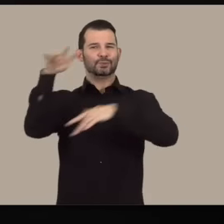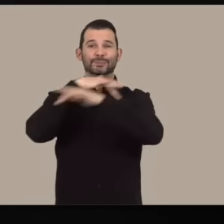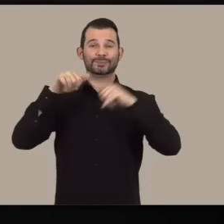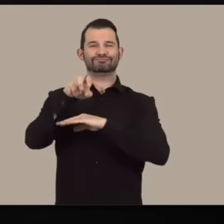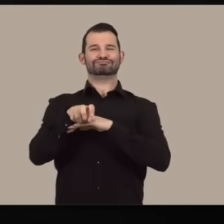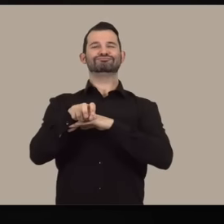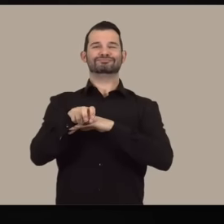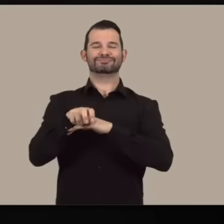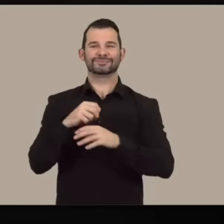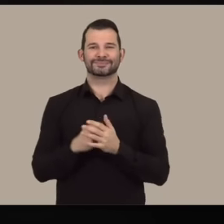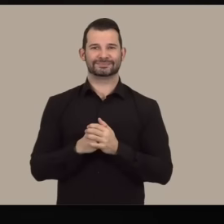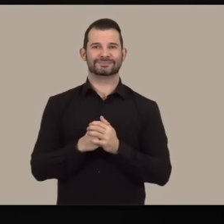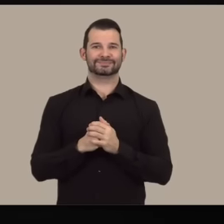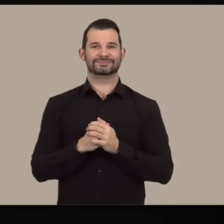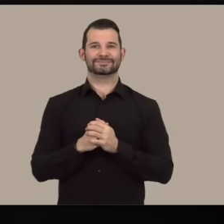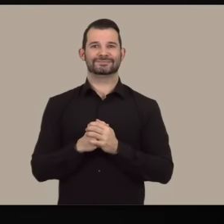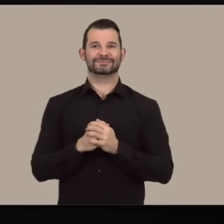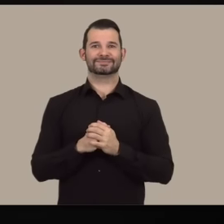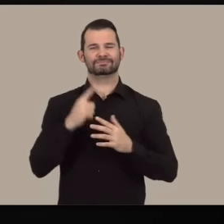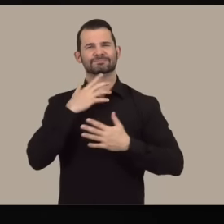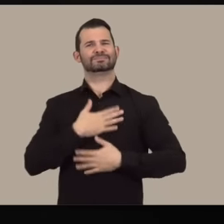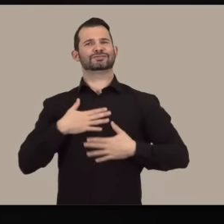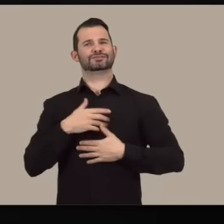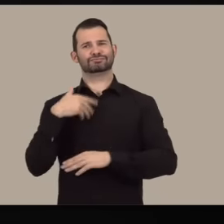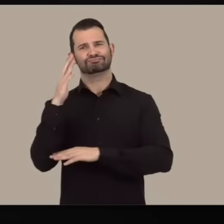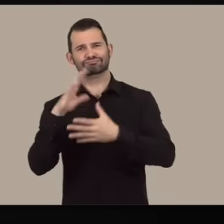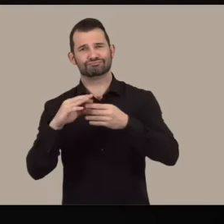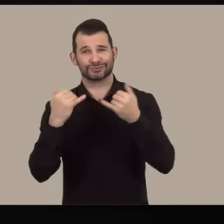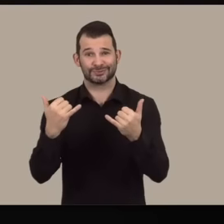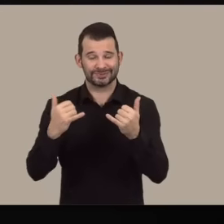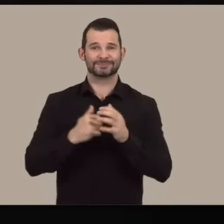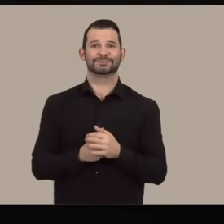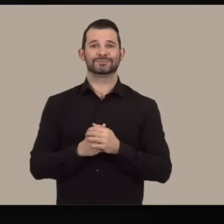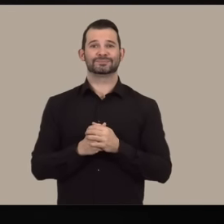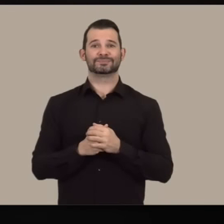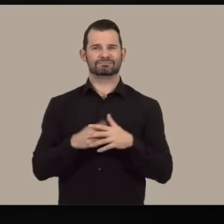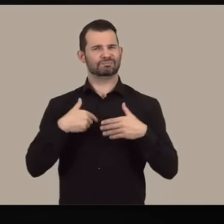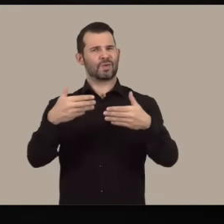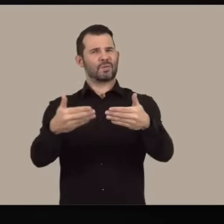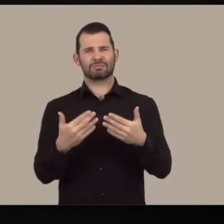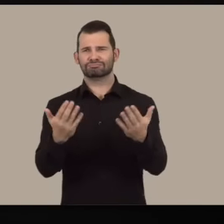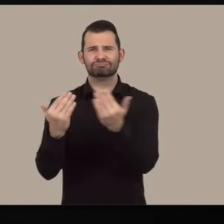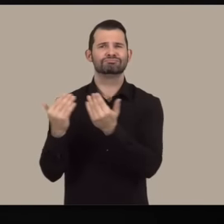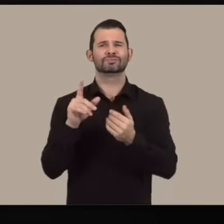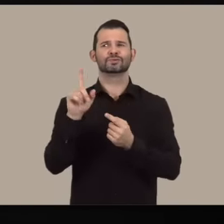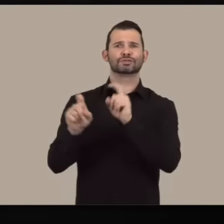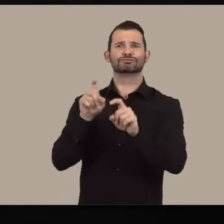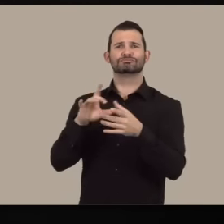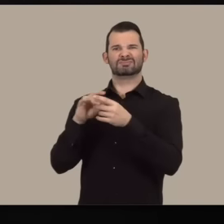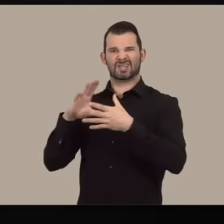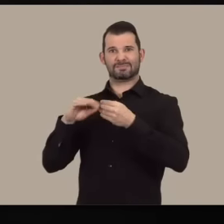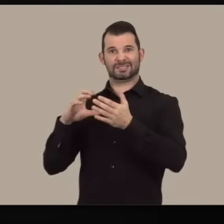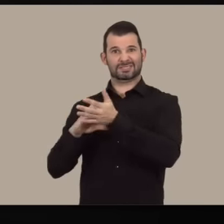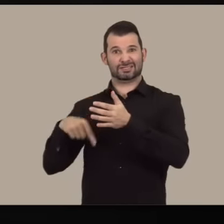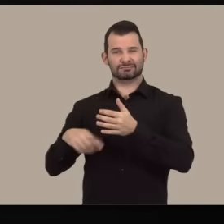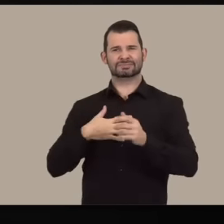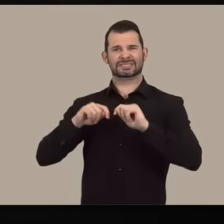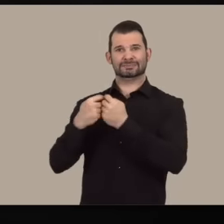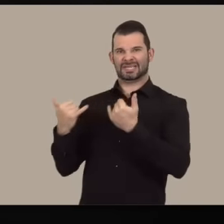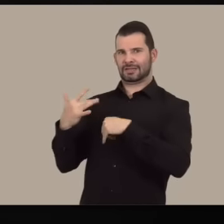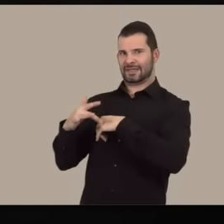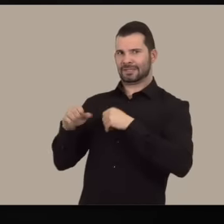sitting in a movie theater. It's a pleasure to speak to you today. I welcome your questions in the comments section,